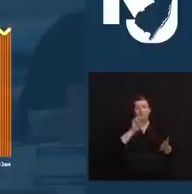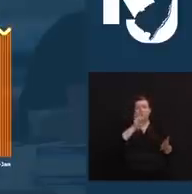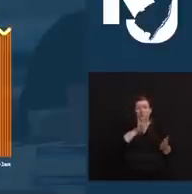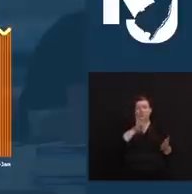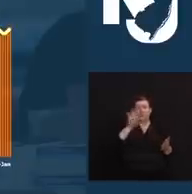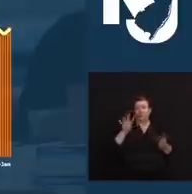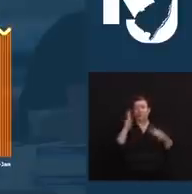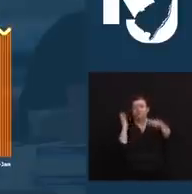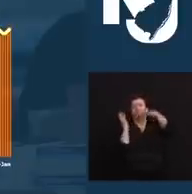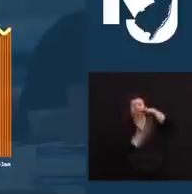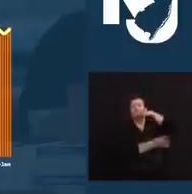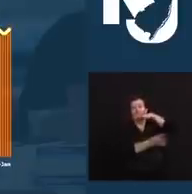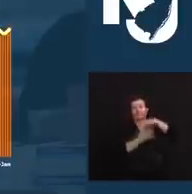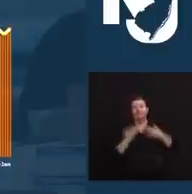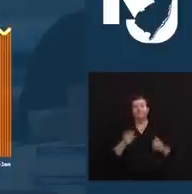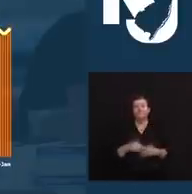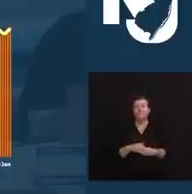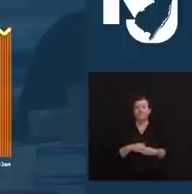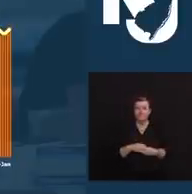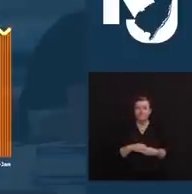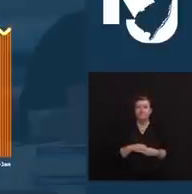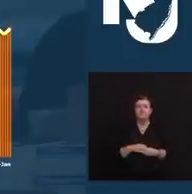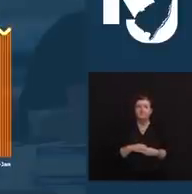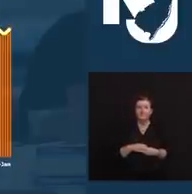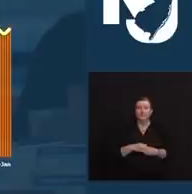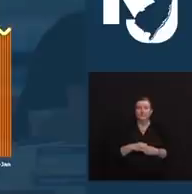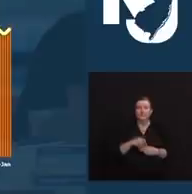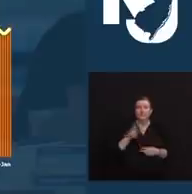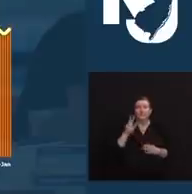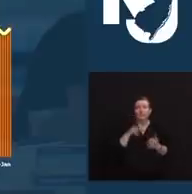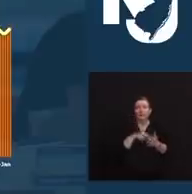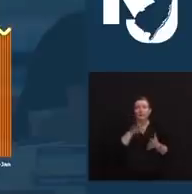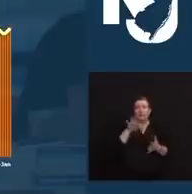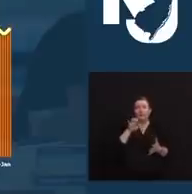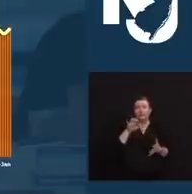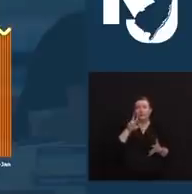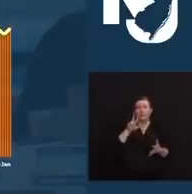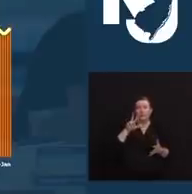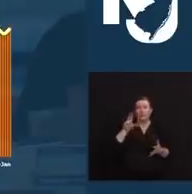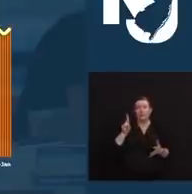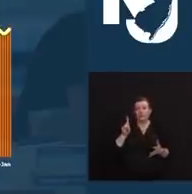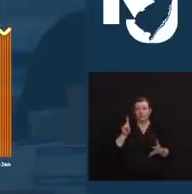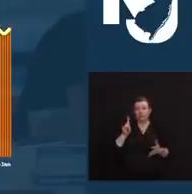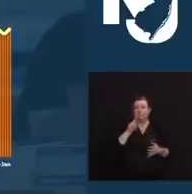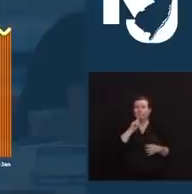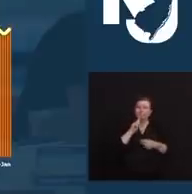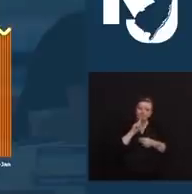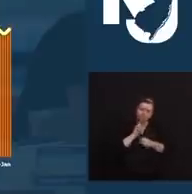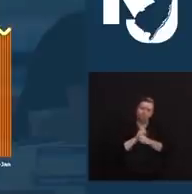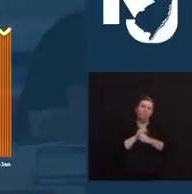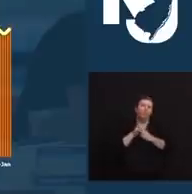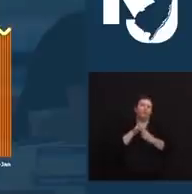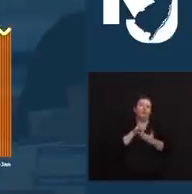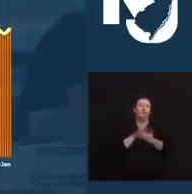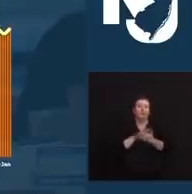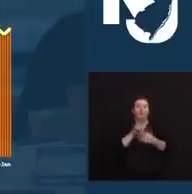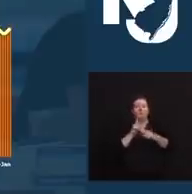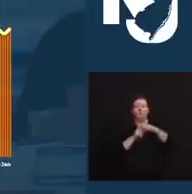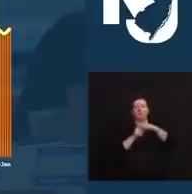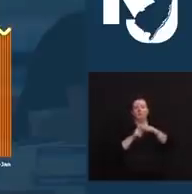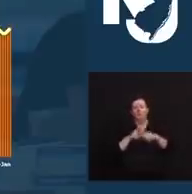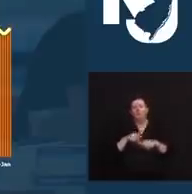3,744. That includes 3,531 who are confirmed and 213 awaiting their tests. Now that is up.